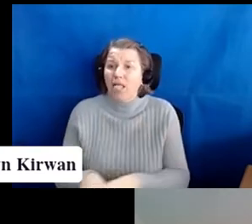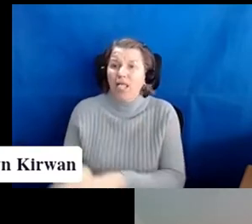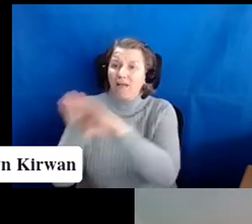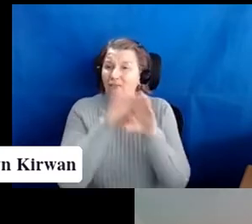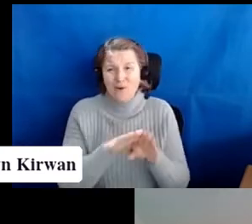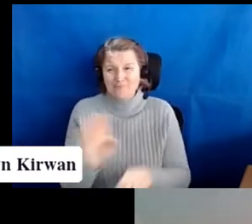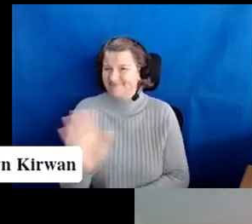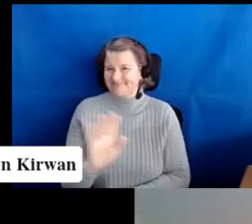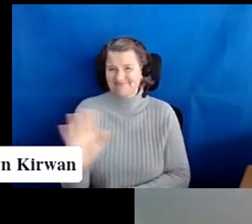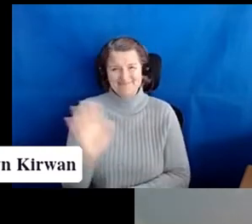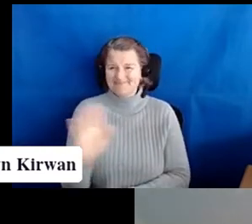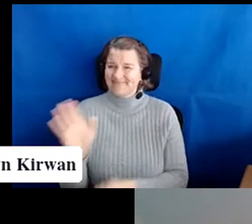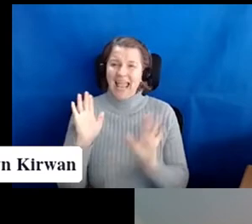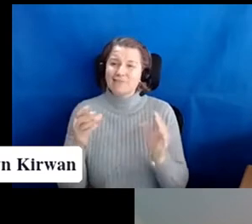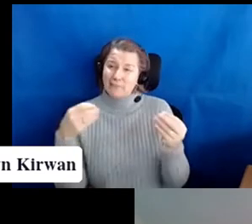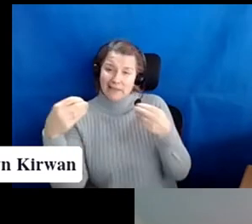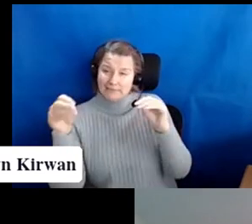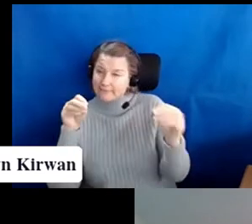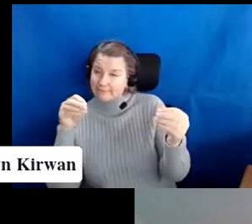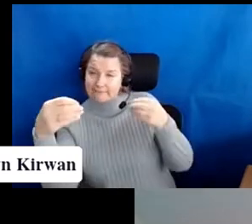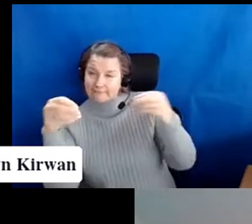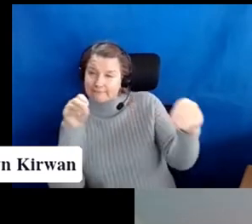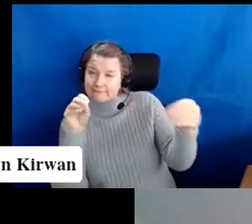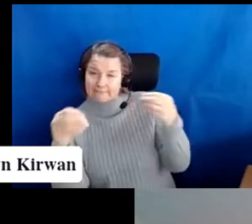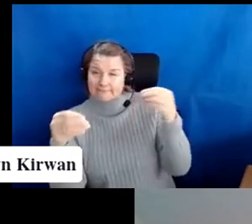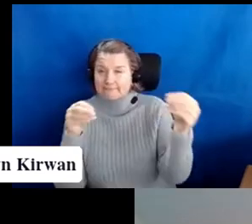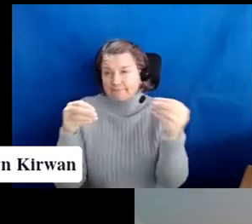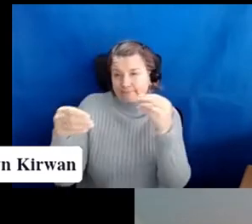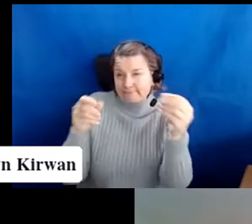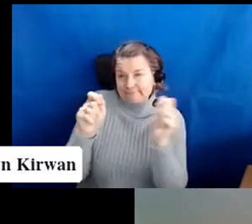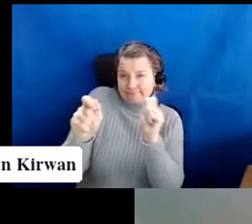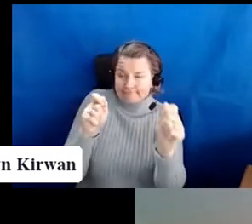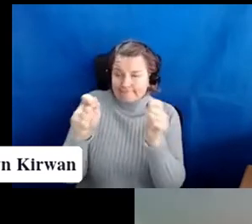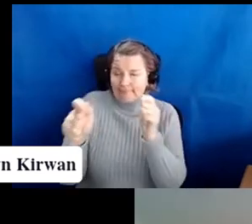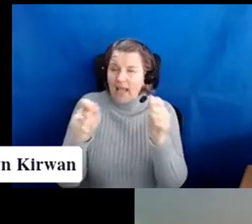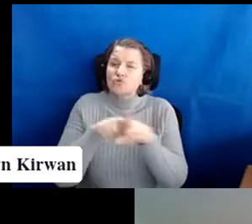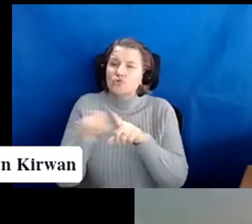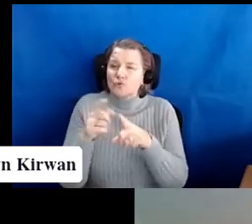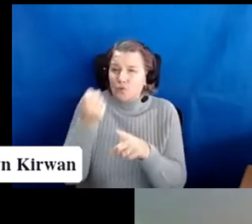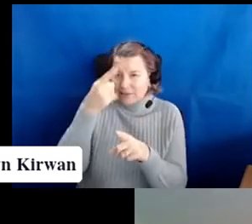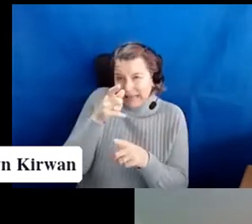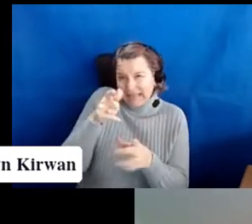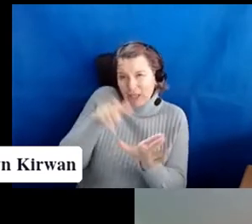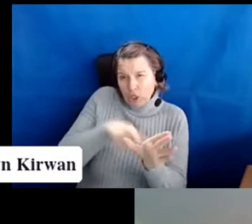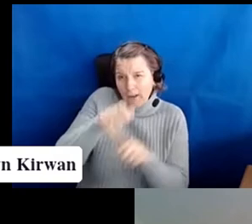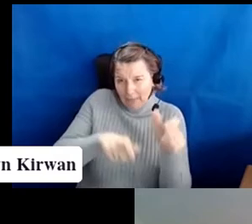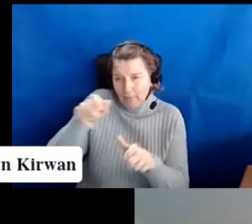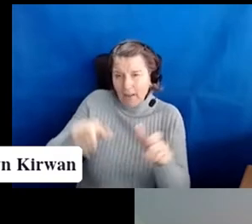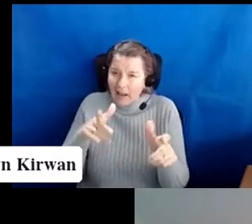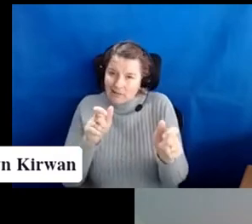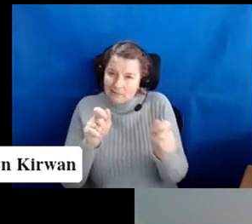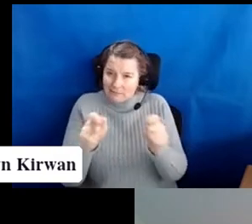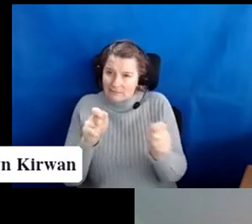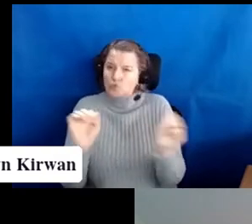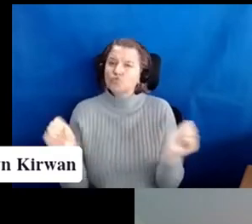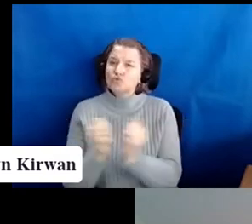and work with the young people as individuals and understand any additional learning needs that they may have had and needed additional support